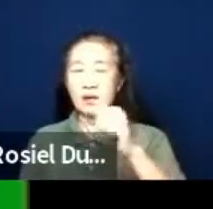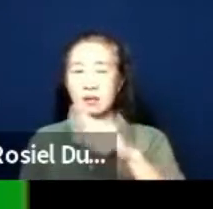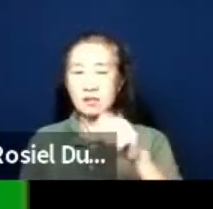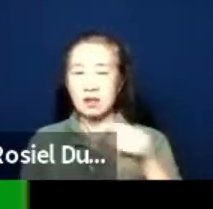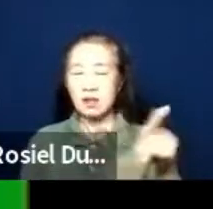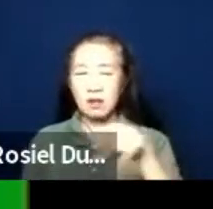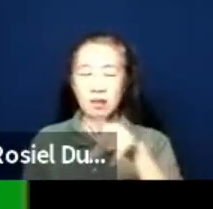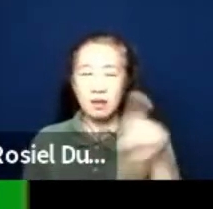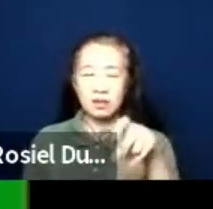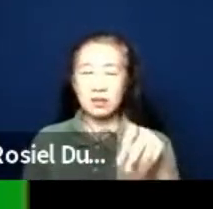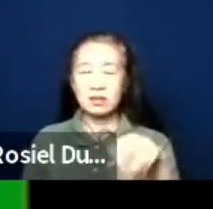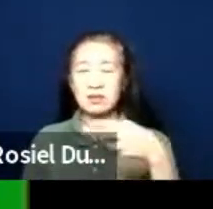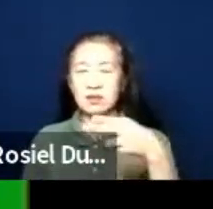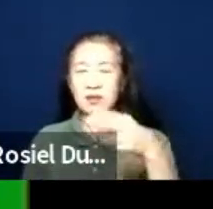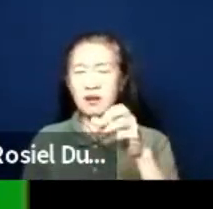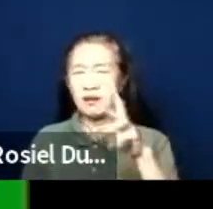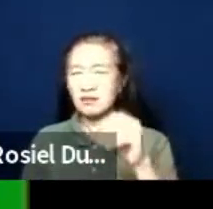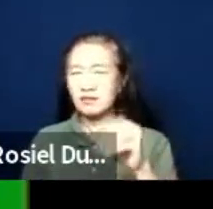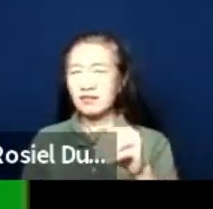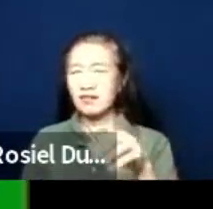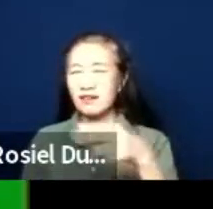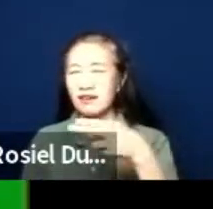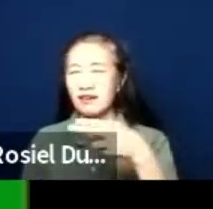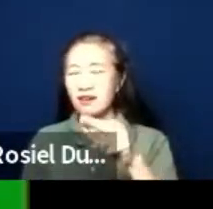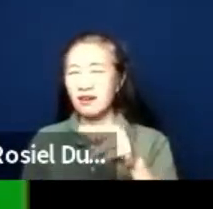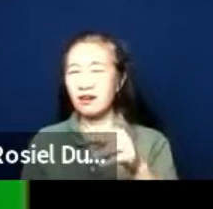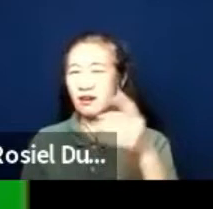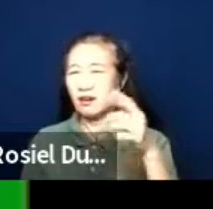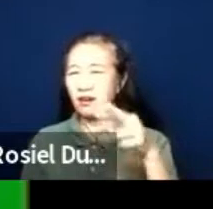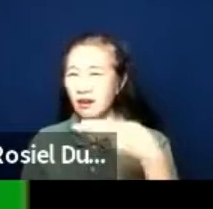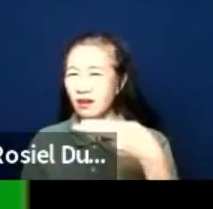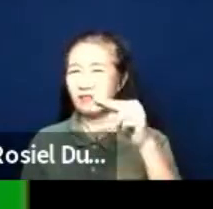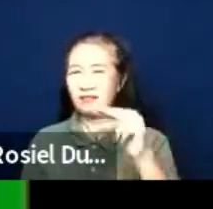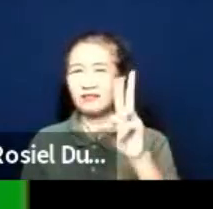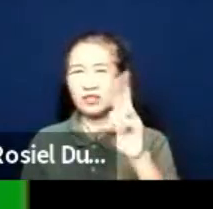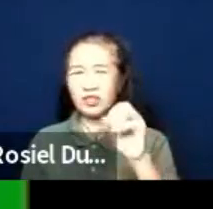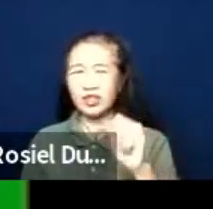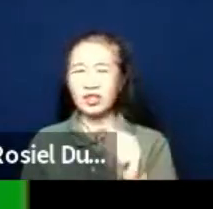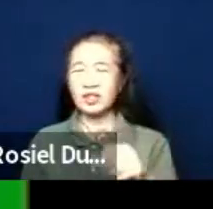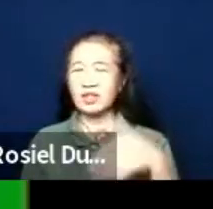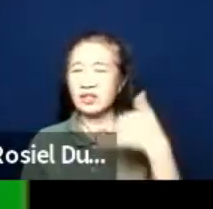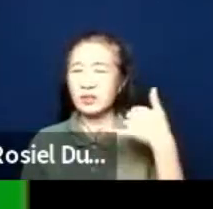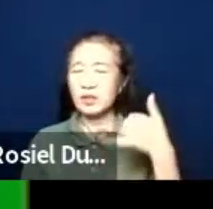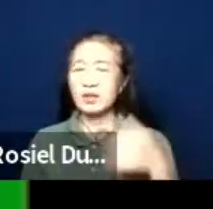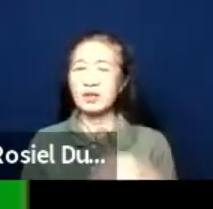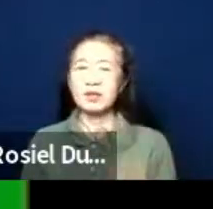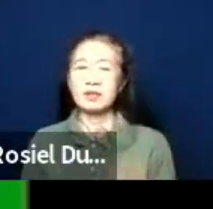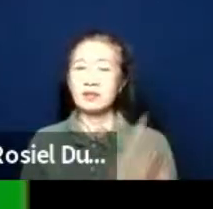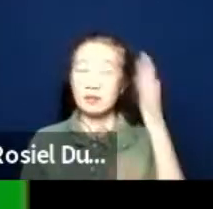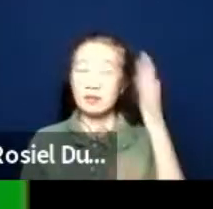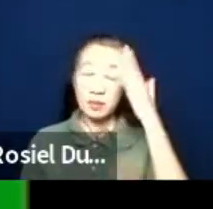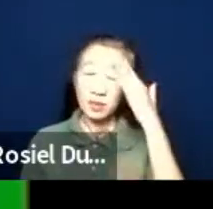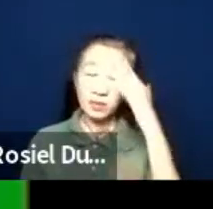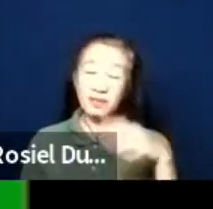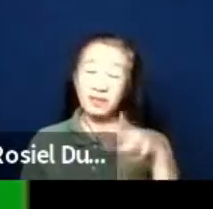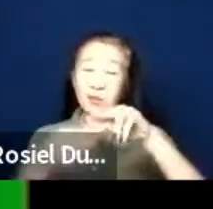hazard apps, and get weather alerts from the local weather services such as Pag-asa and or to your